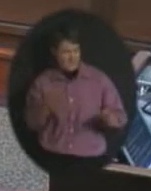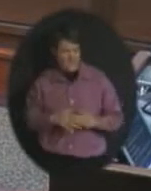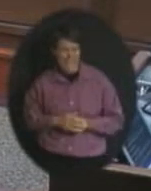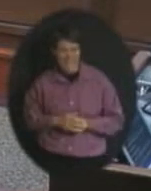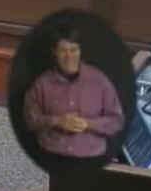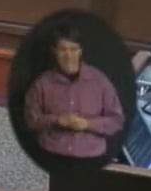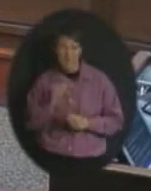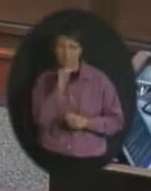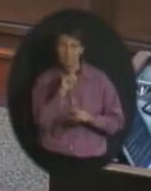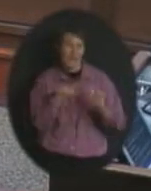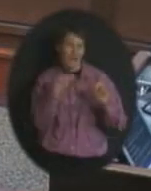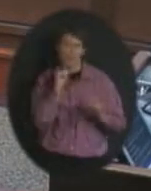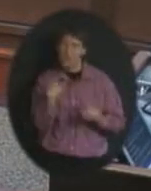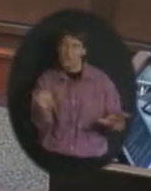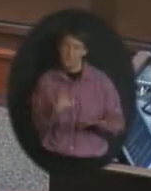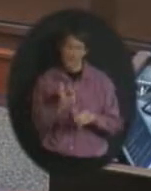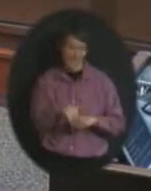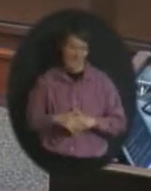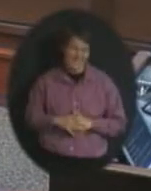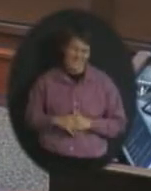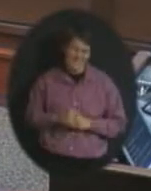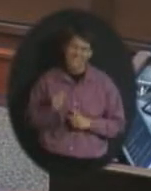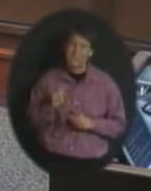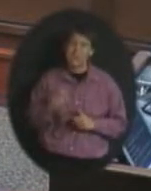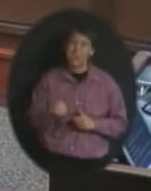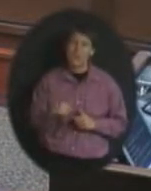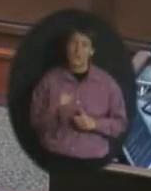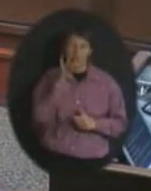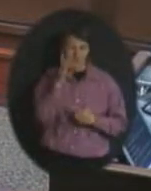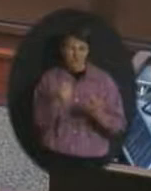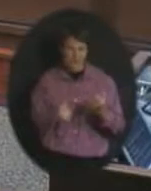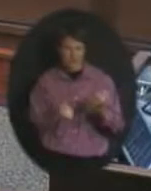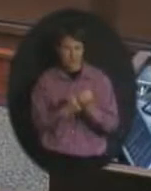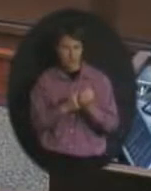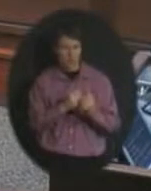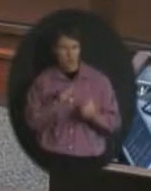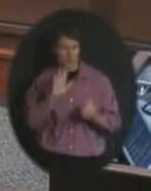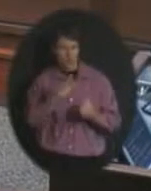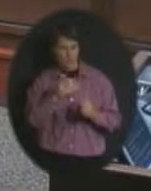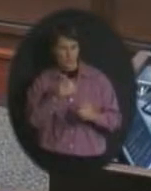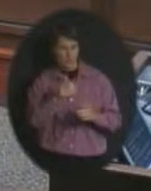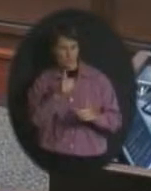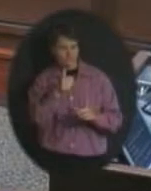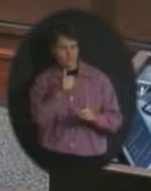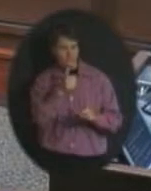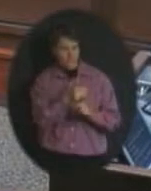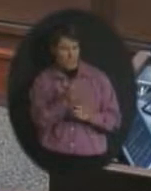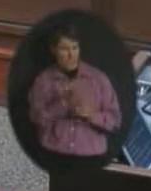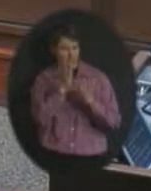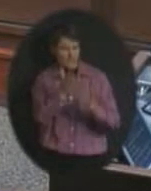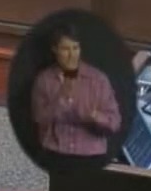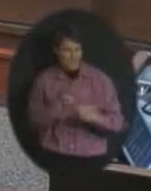But I won't do that. And so I would support your self-nomination, Amy.